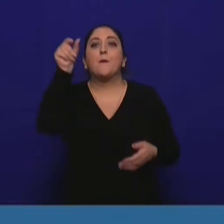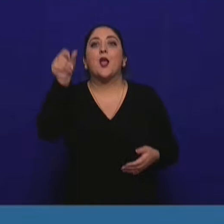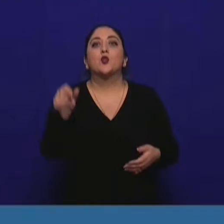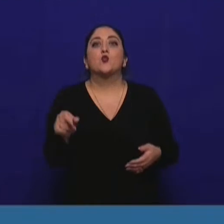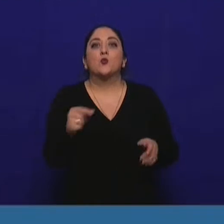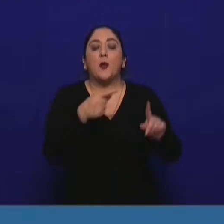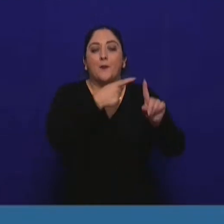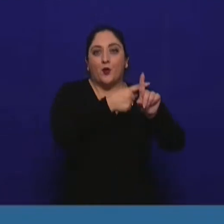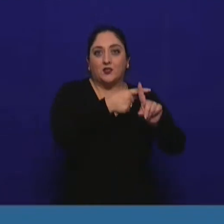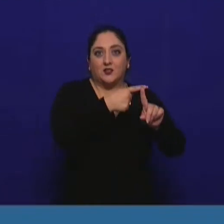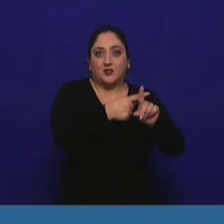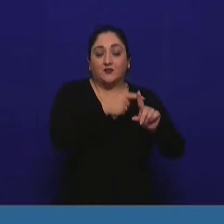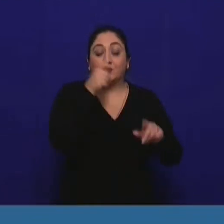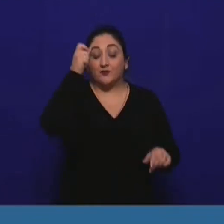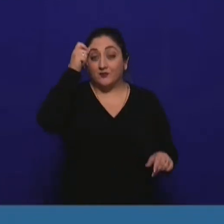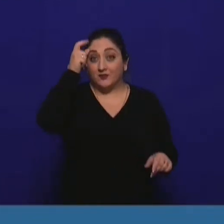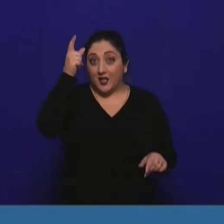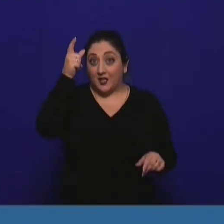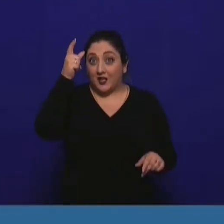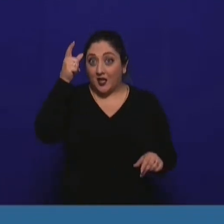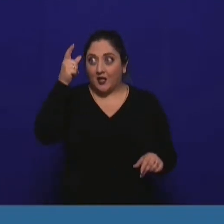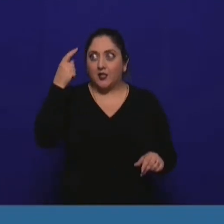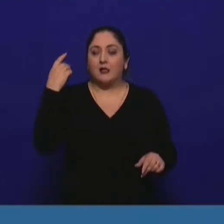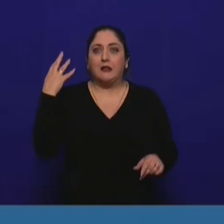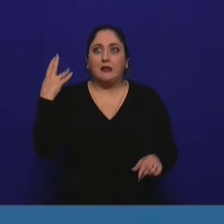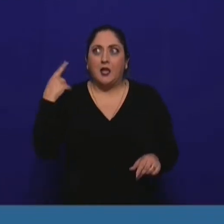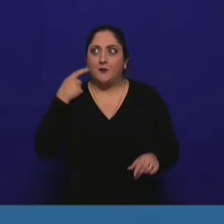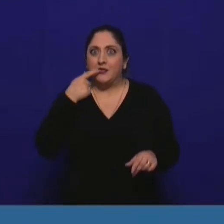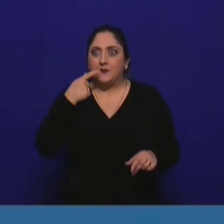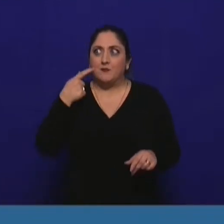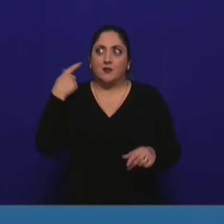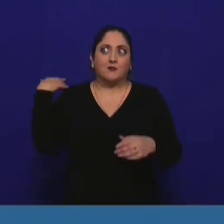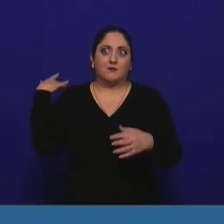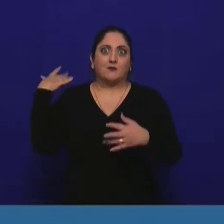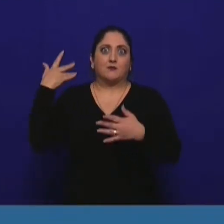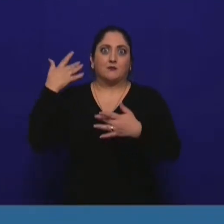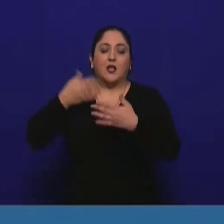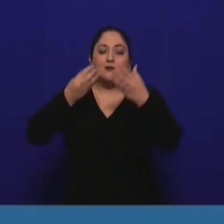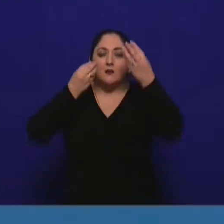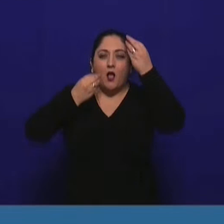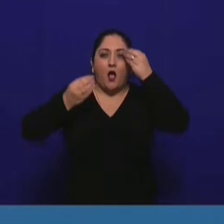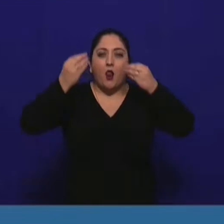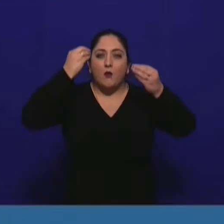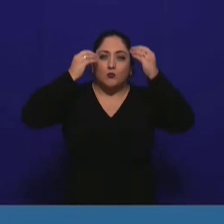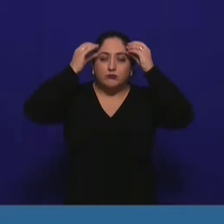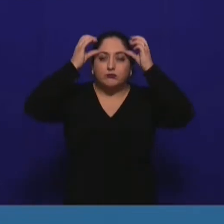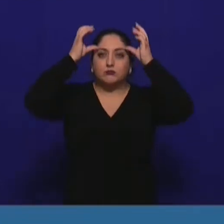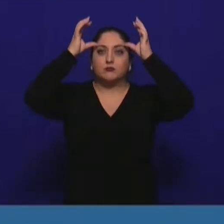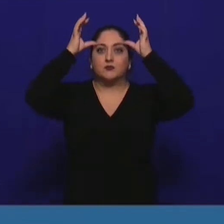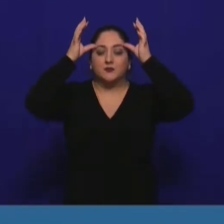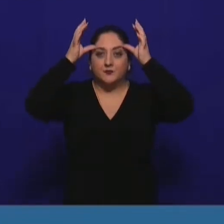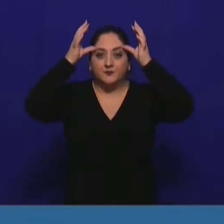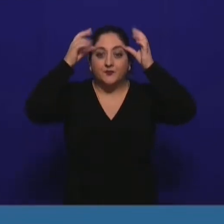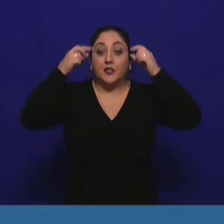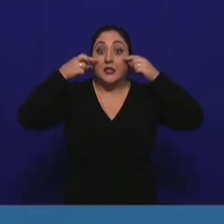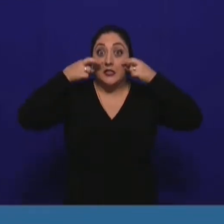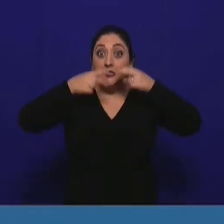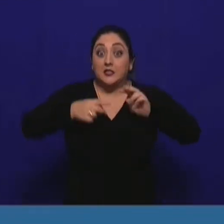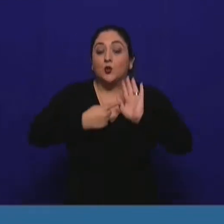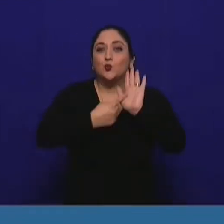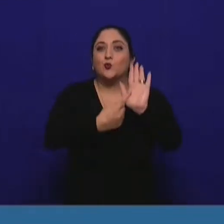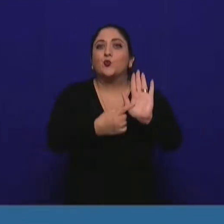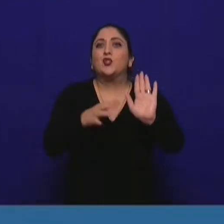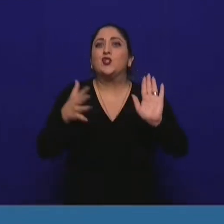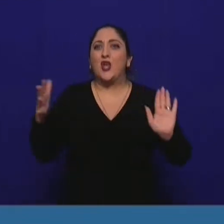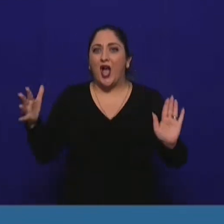pożittivi. Niftakru li iżda ma tgħaddi din il-pandemija dejjem iżjed qegħdin nitalmu siru nafu iktar. Infatti l-evidenza ħarġet ċara li